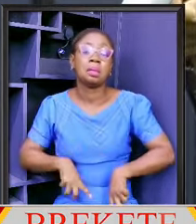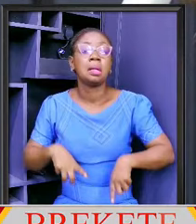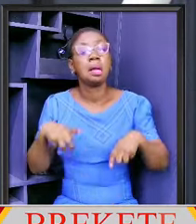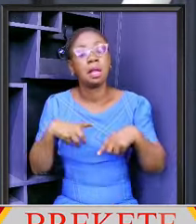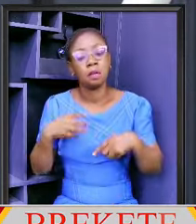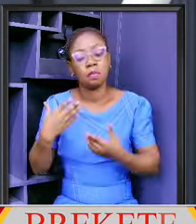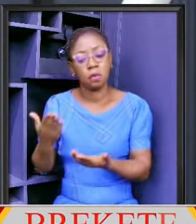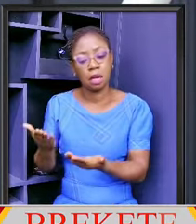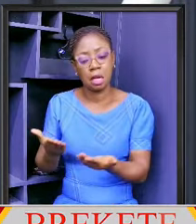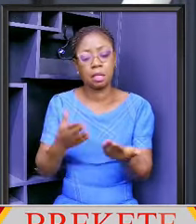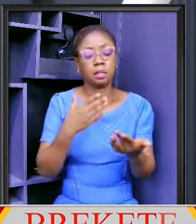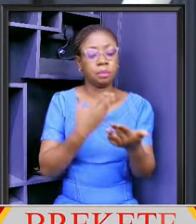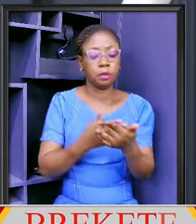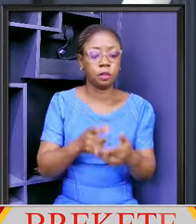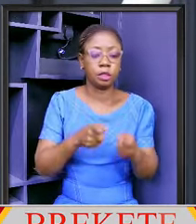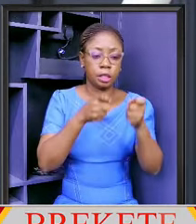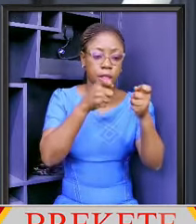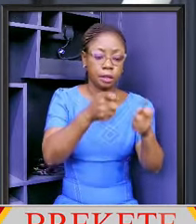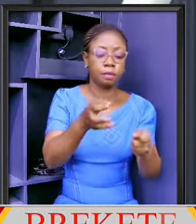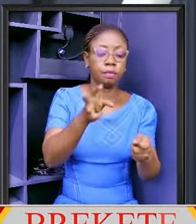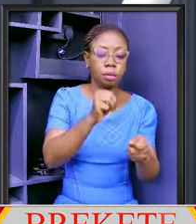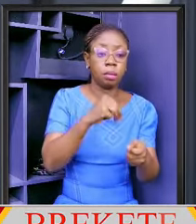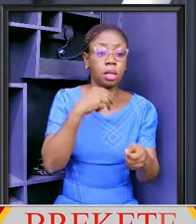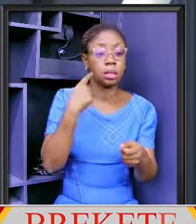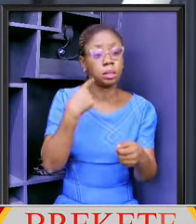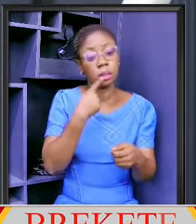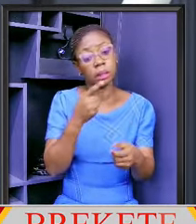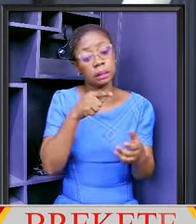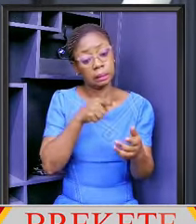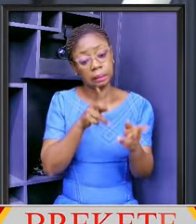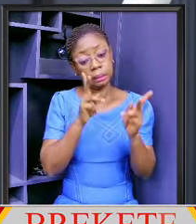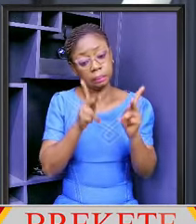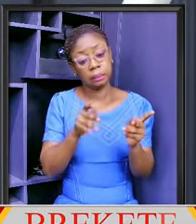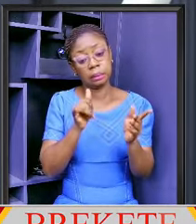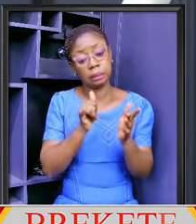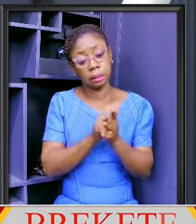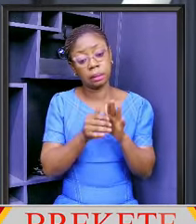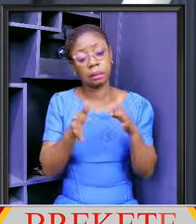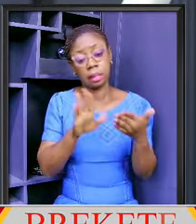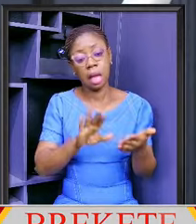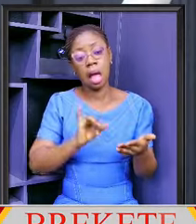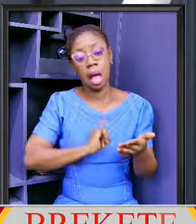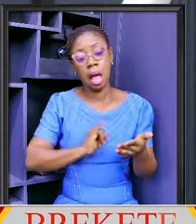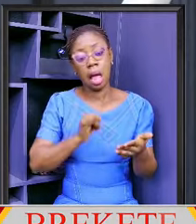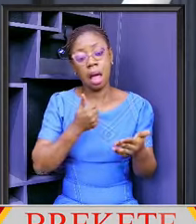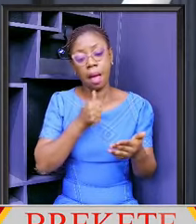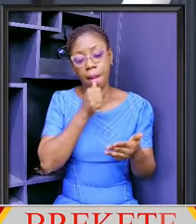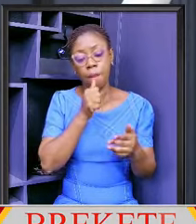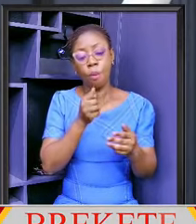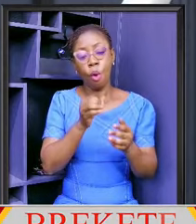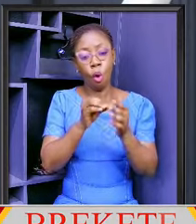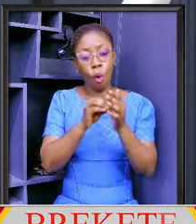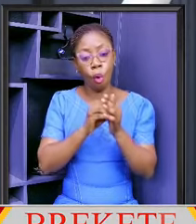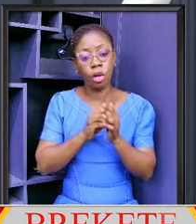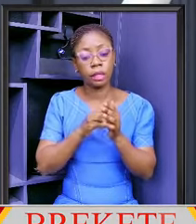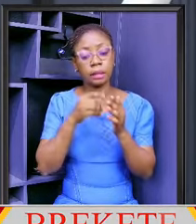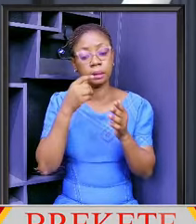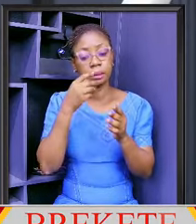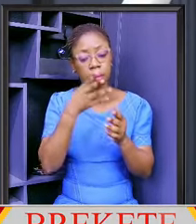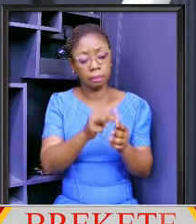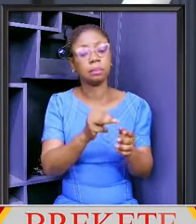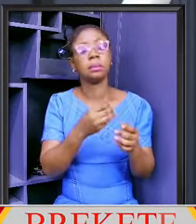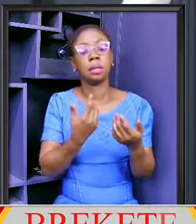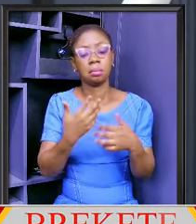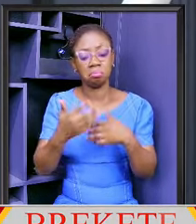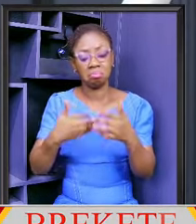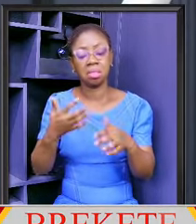person will die. I dey owe him. He die. Now the money be this.